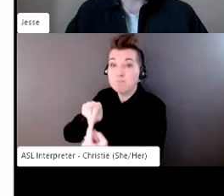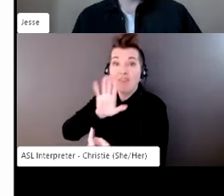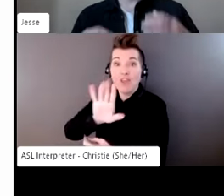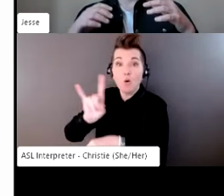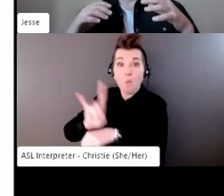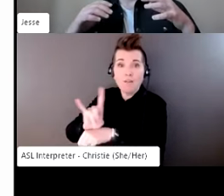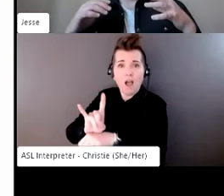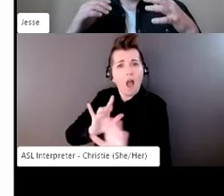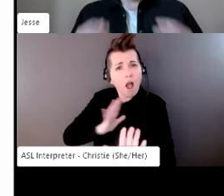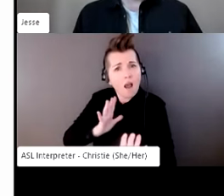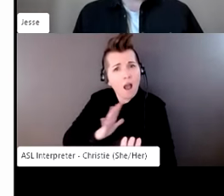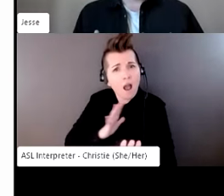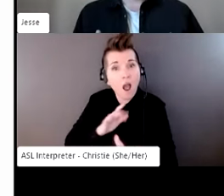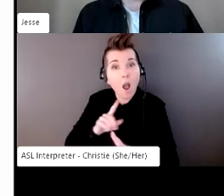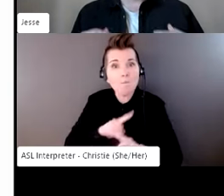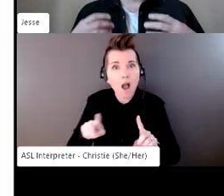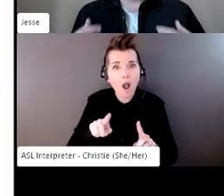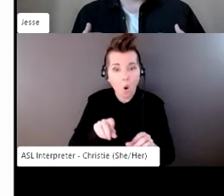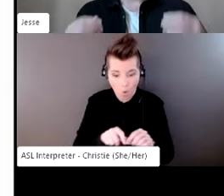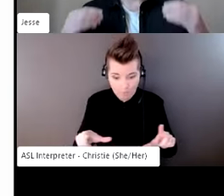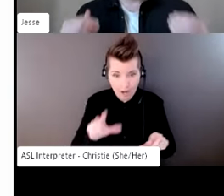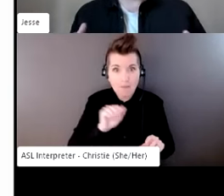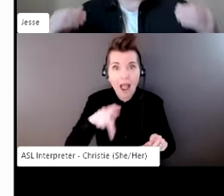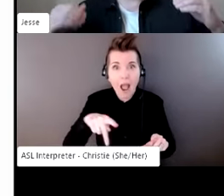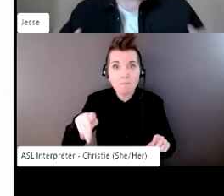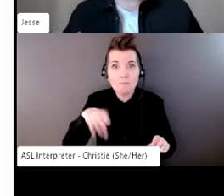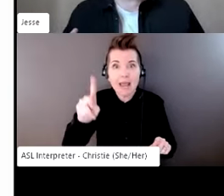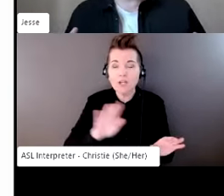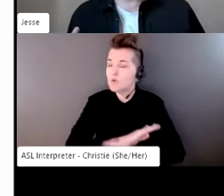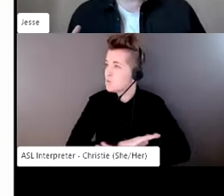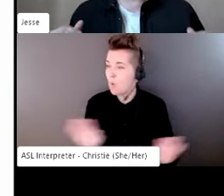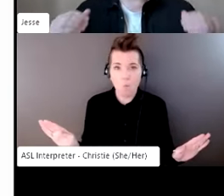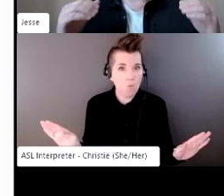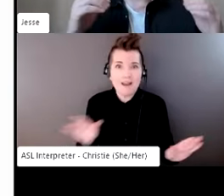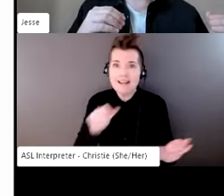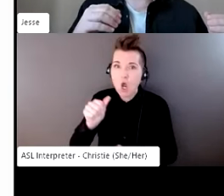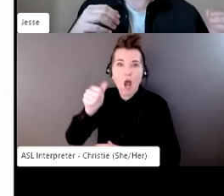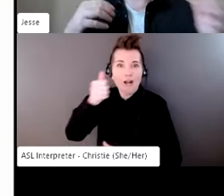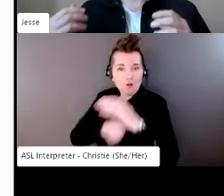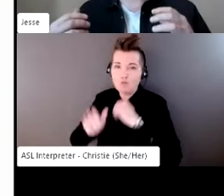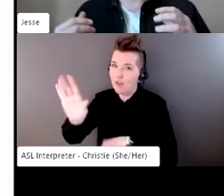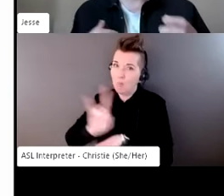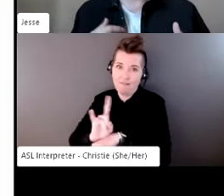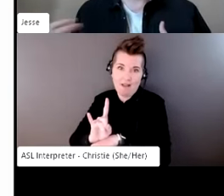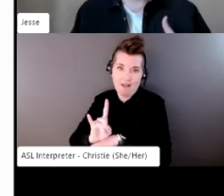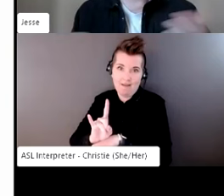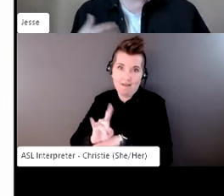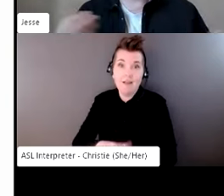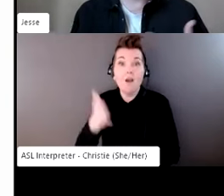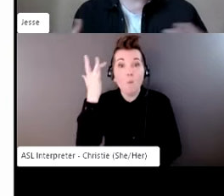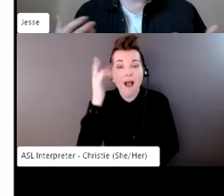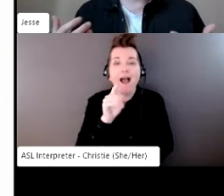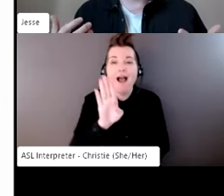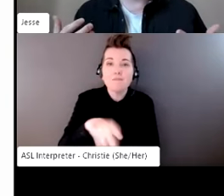because banking applications and websites have excellent encryption standards. So that means that the weak spot of your